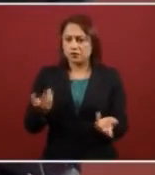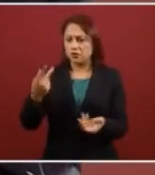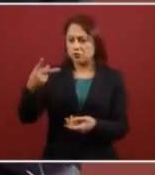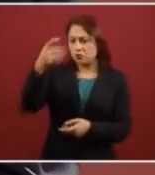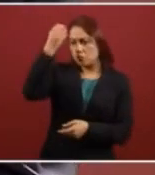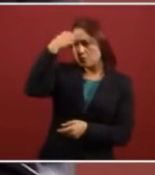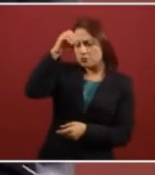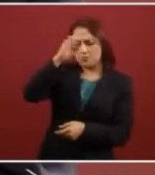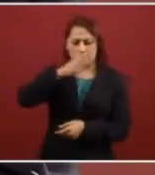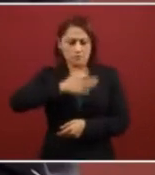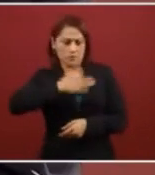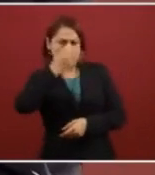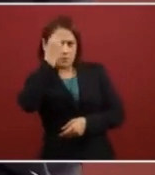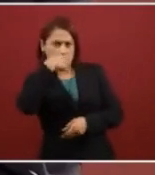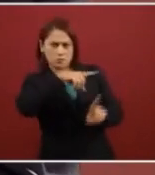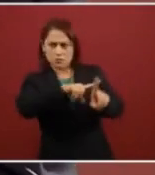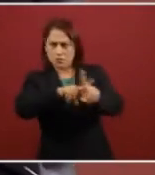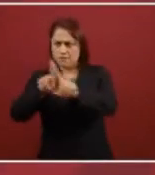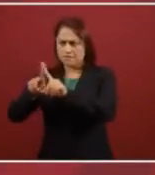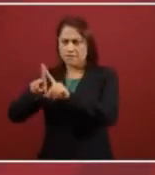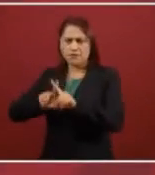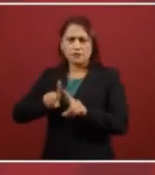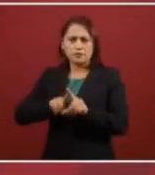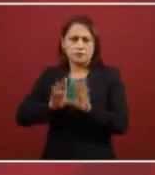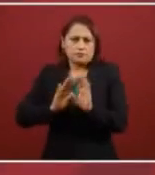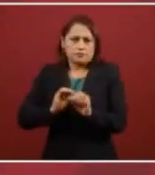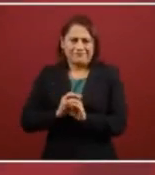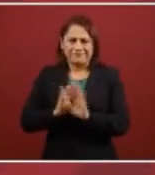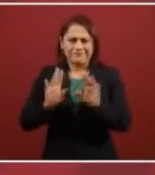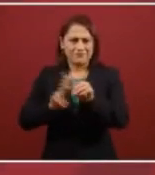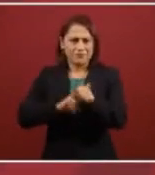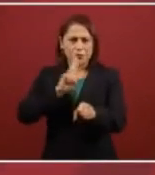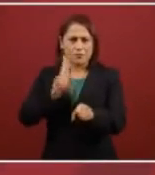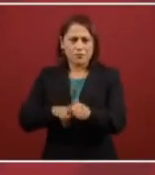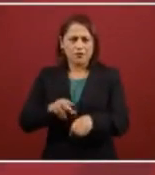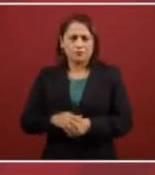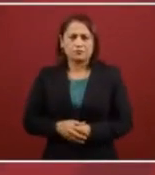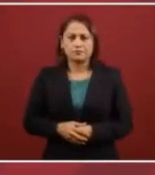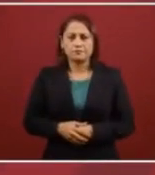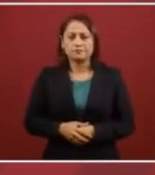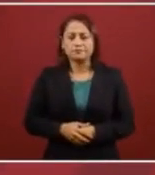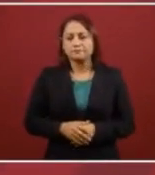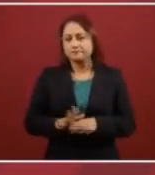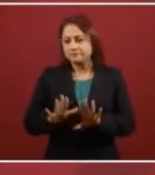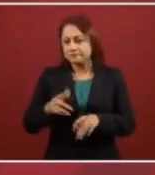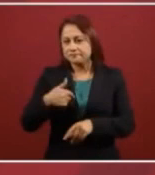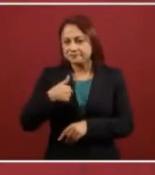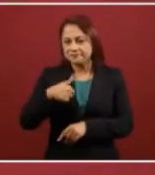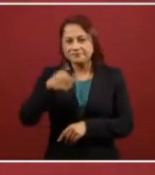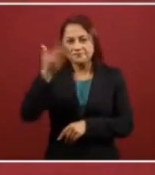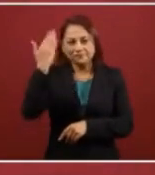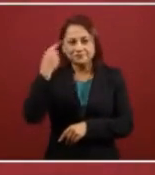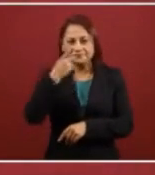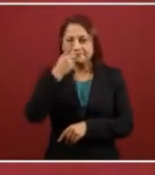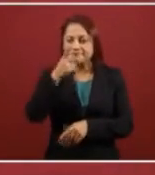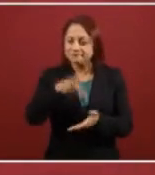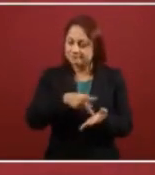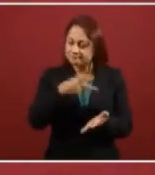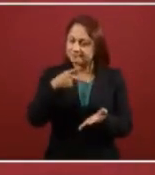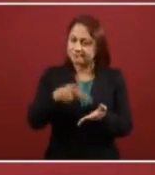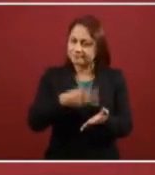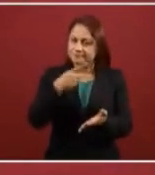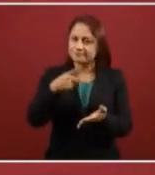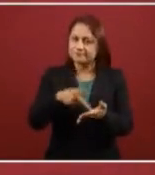además, different points of views. And I've always said, mesmerado, I'm mesmerized en